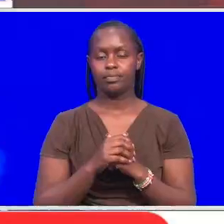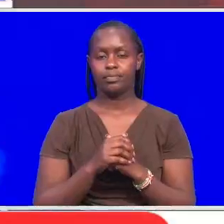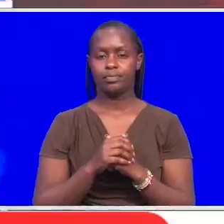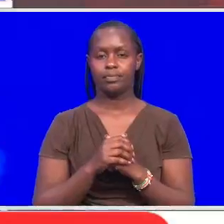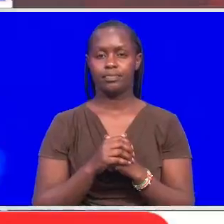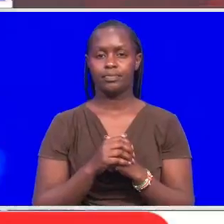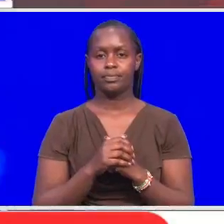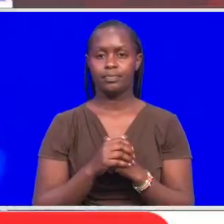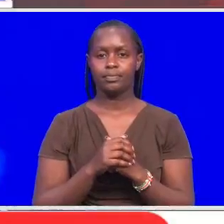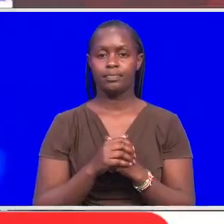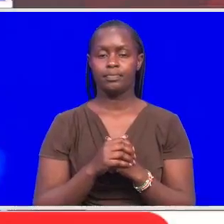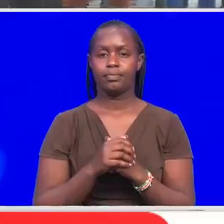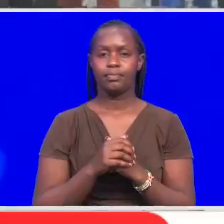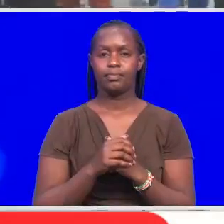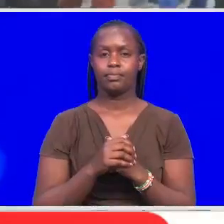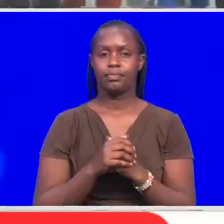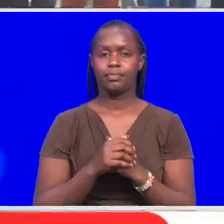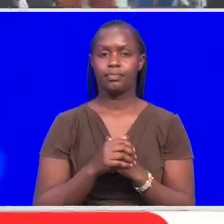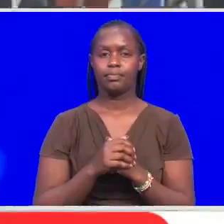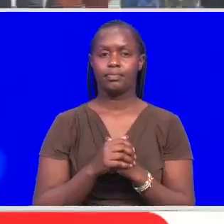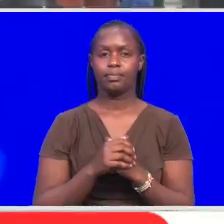Mike Kogongo with more.